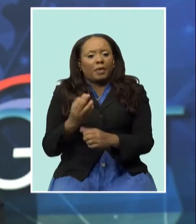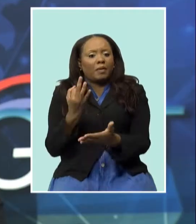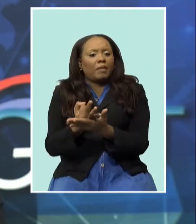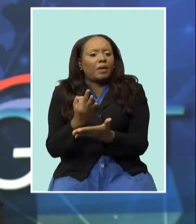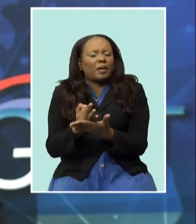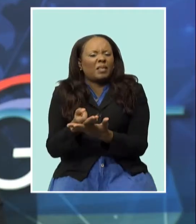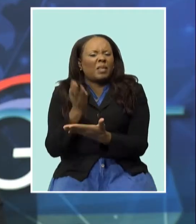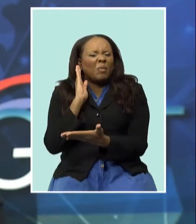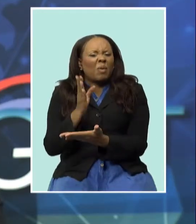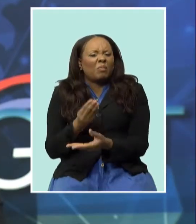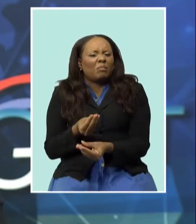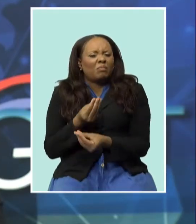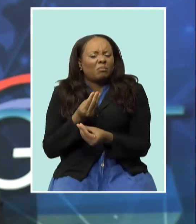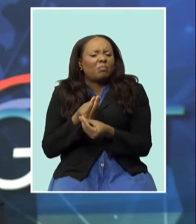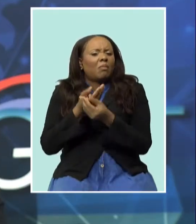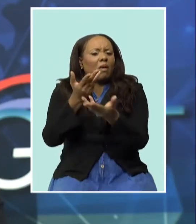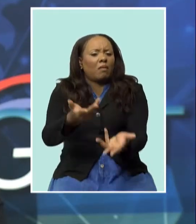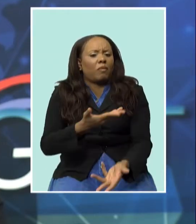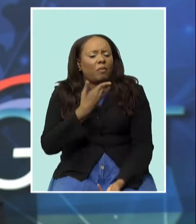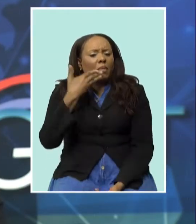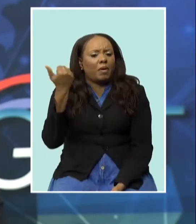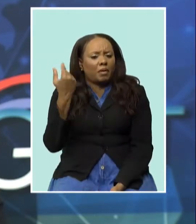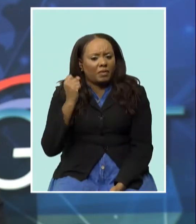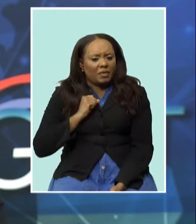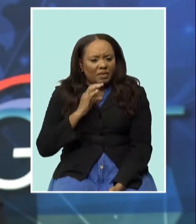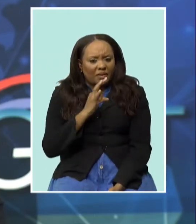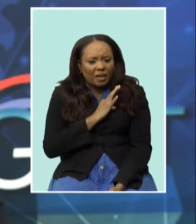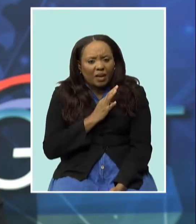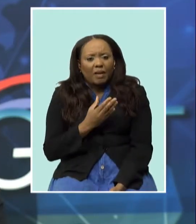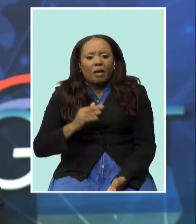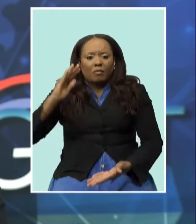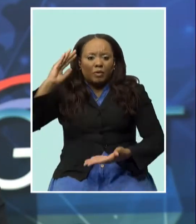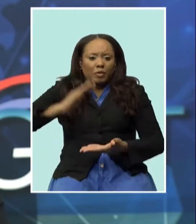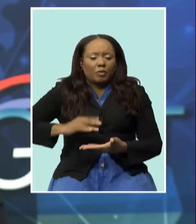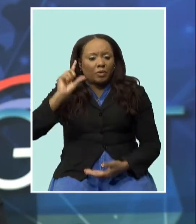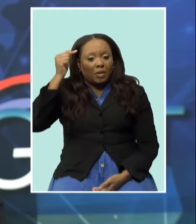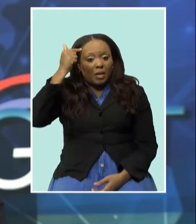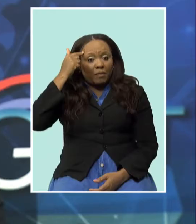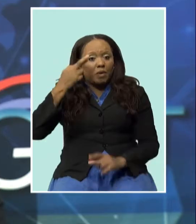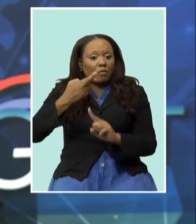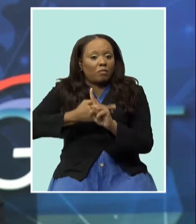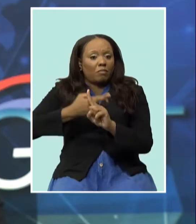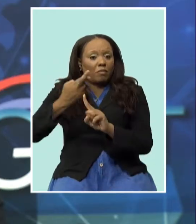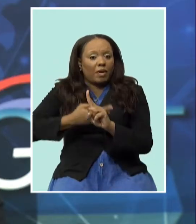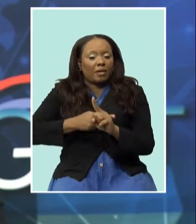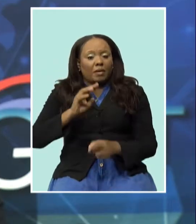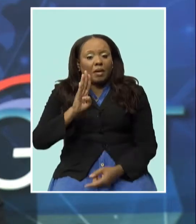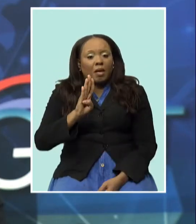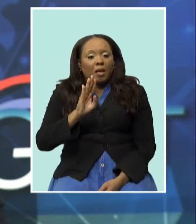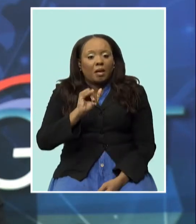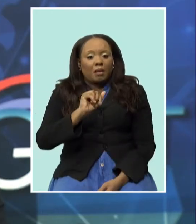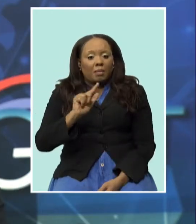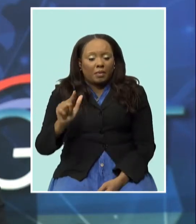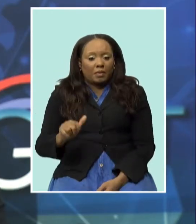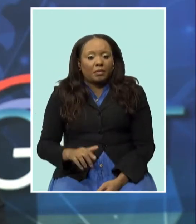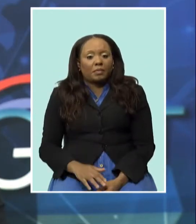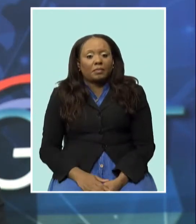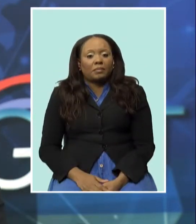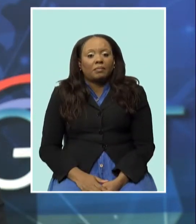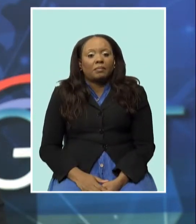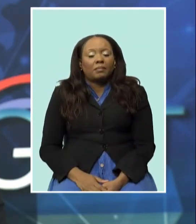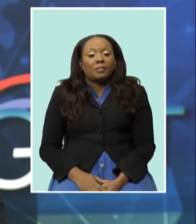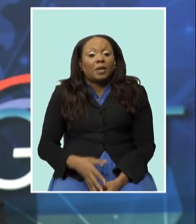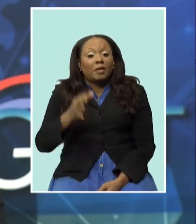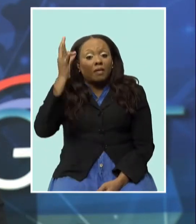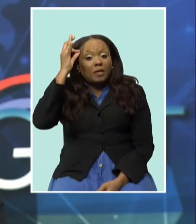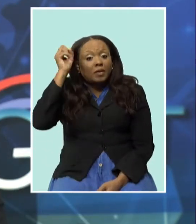offer better working conditions for staff and reduce government's rental bill. The statement says that Mr. Stewart, like his current leader,